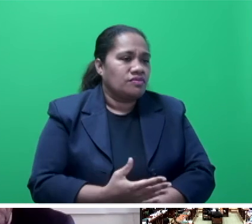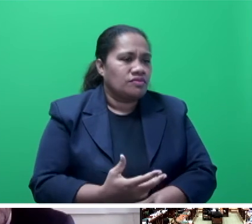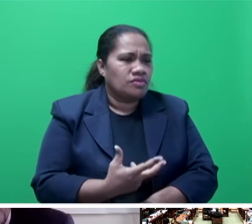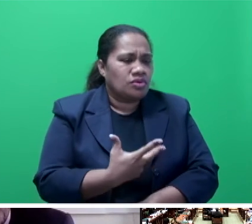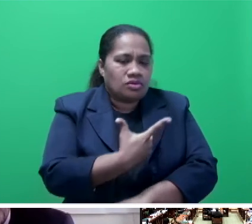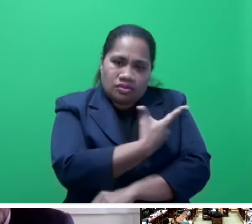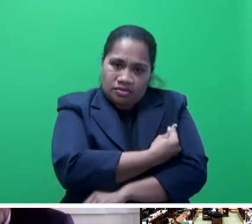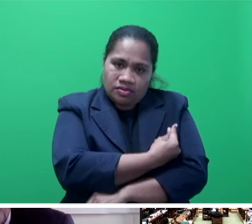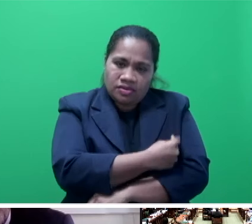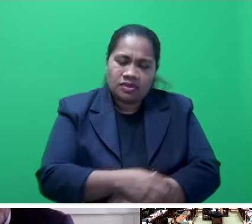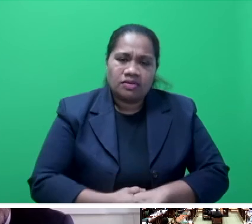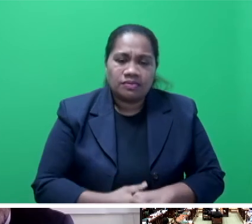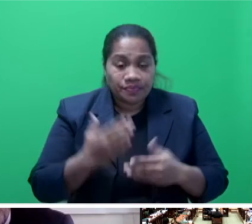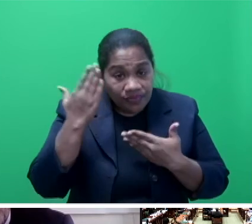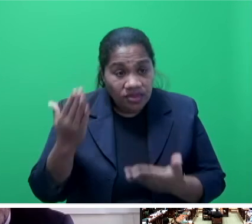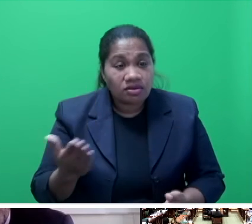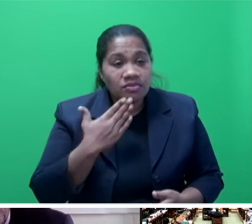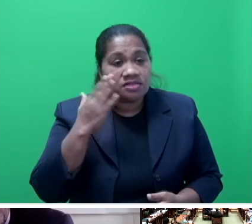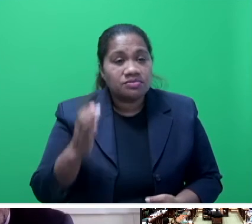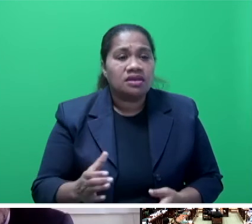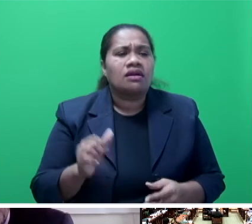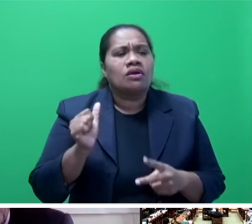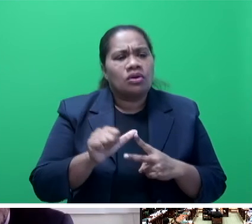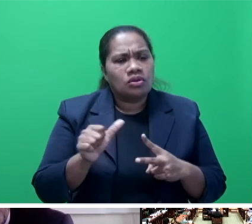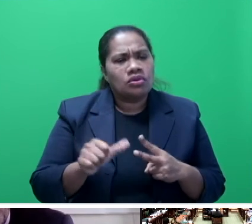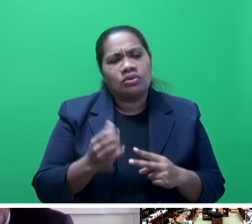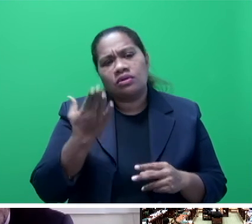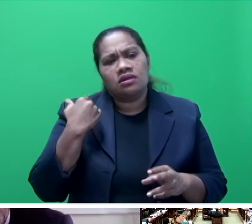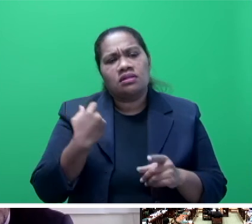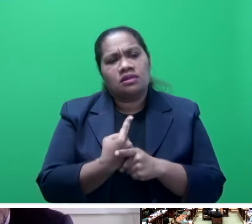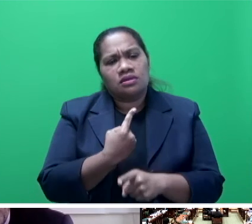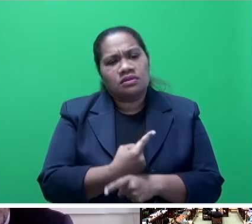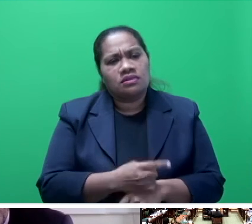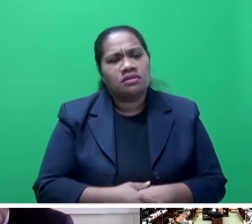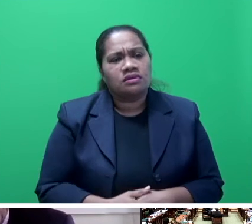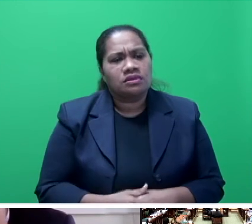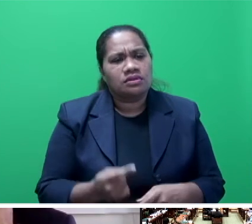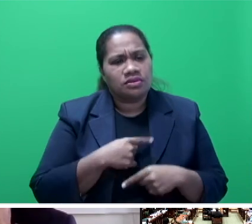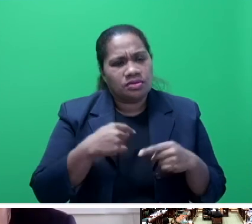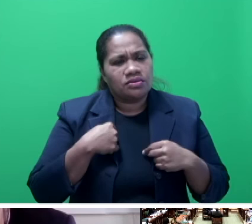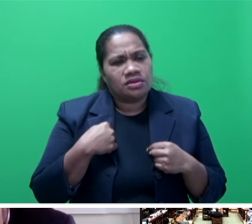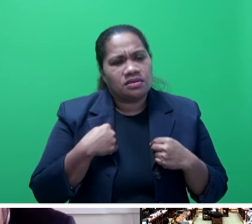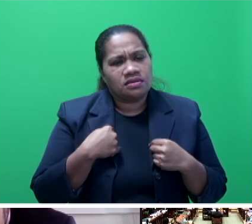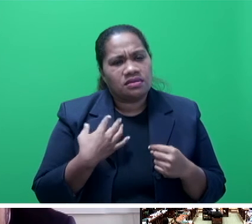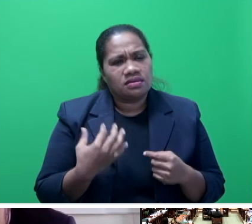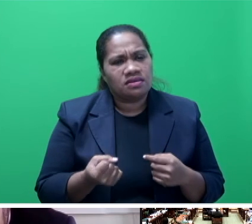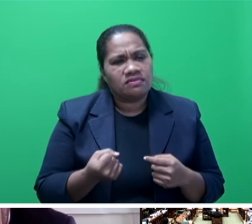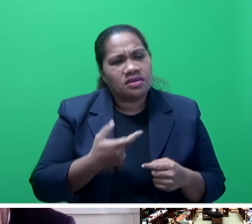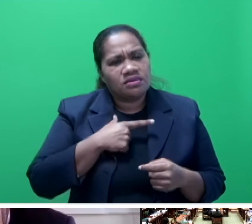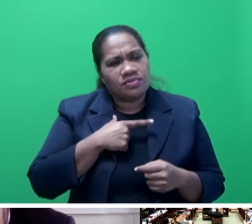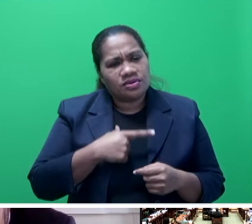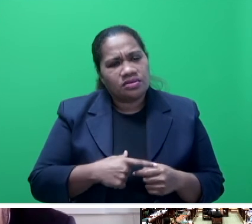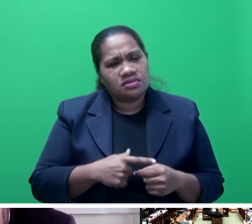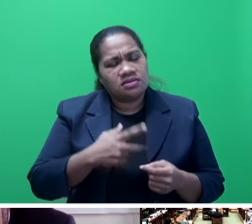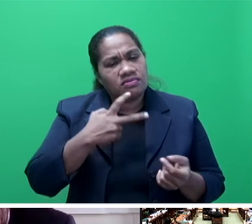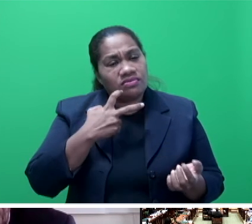place. Honourable Speaker, also last week we had news to hand that because of the